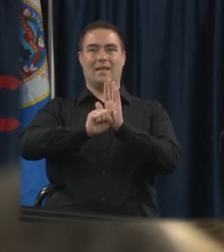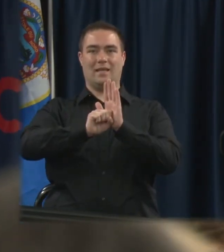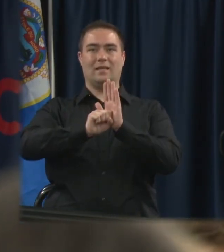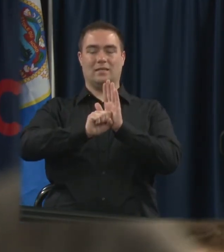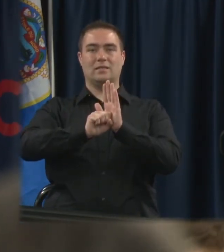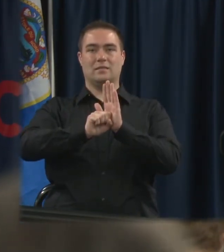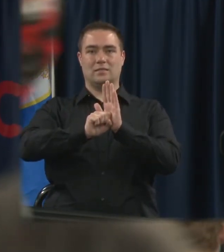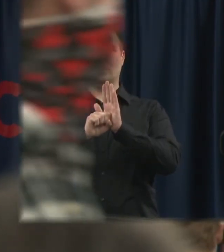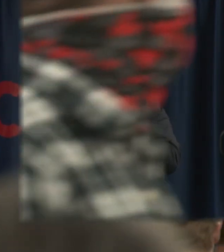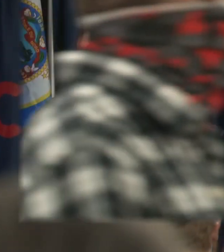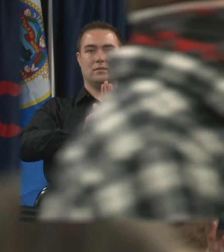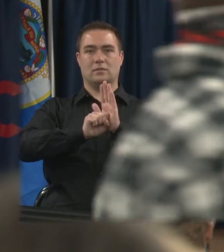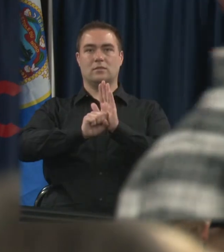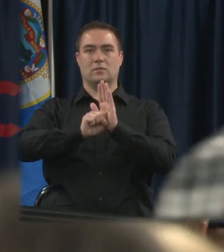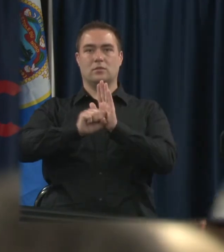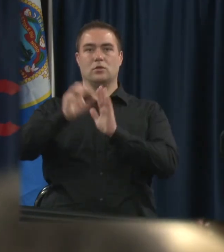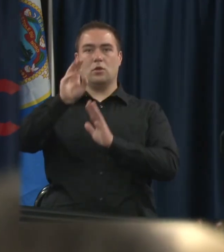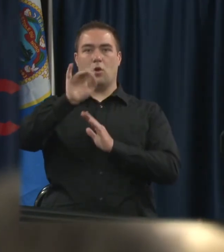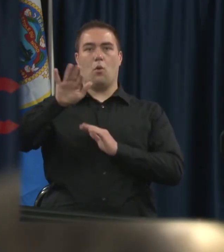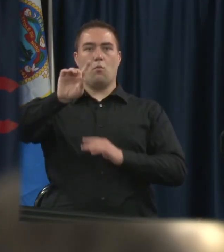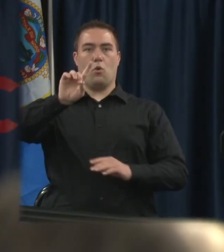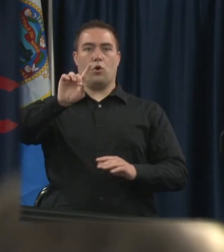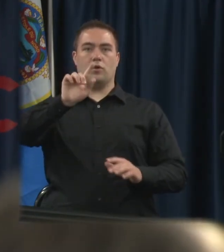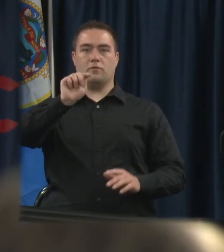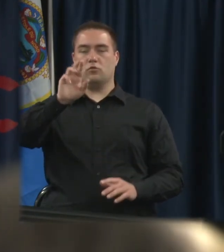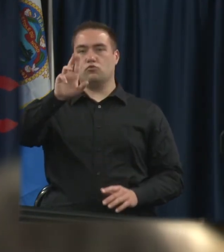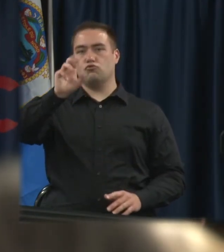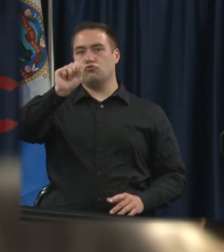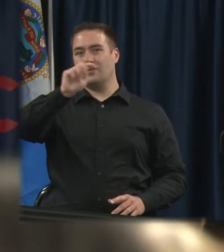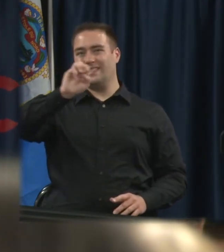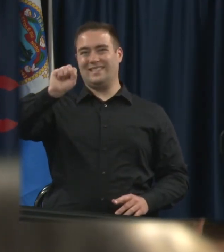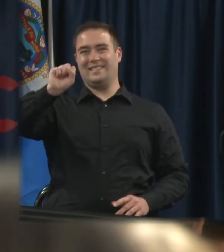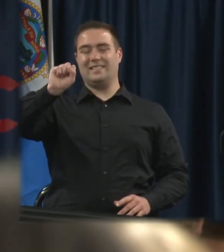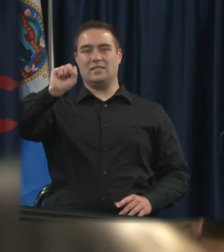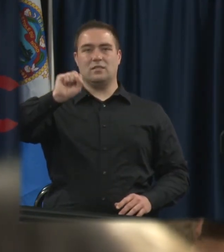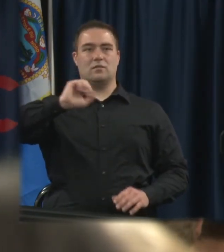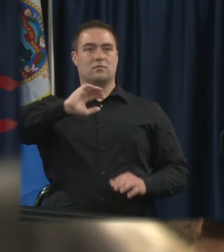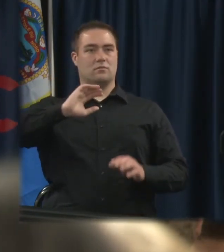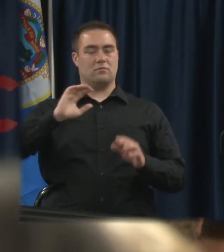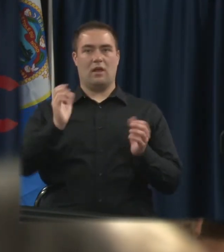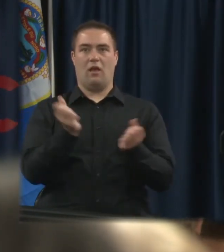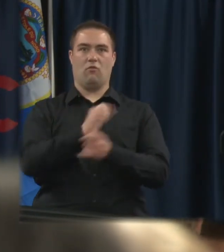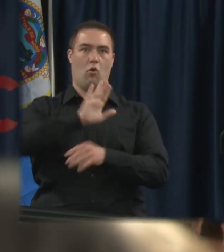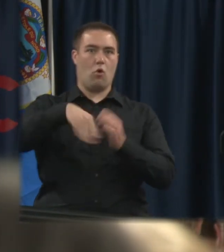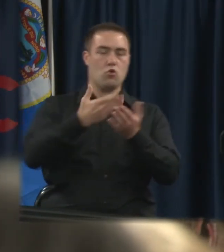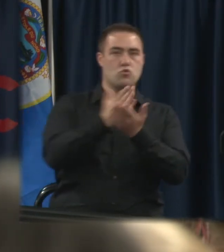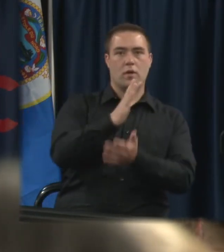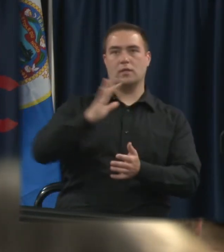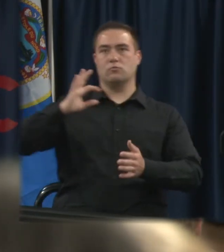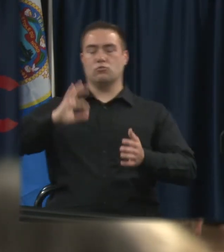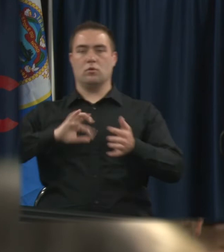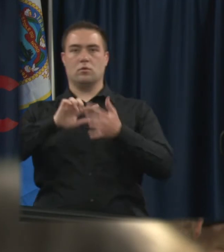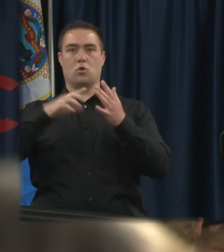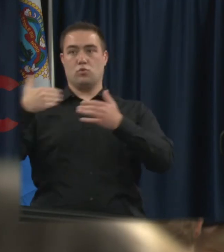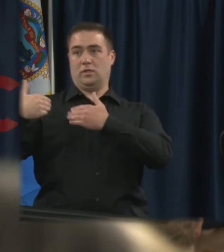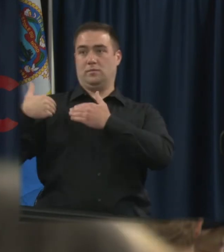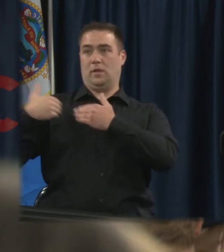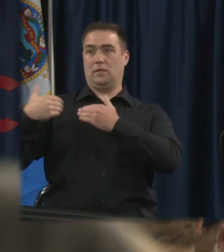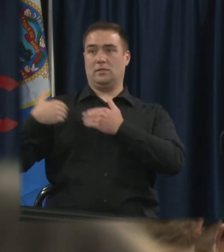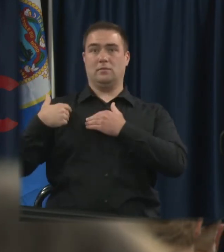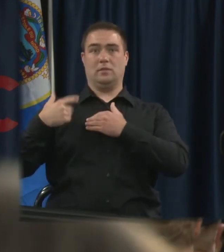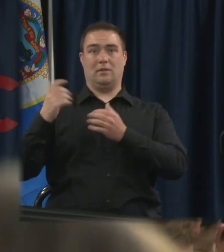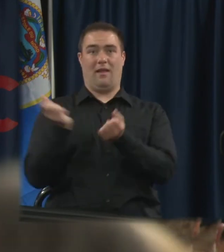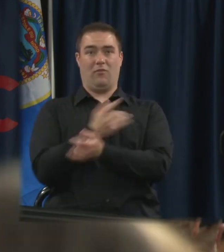upon you the degree, diploma, or certificate to which you are entitled with all rights, privileges, and responsibilities